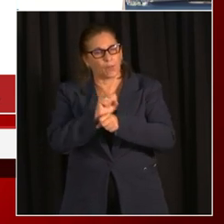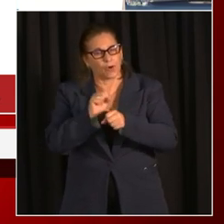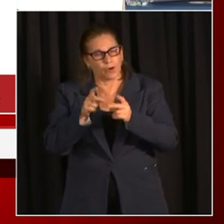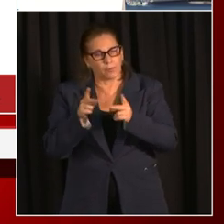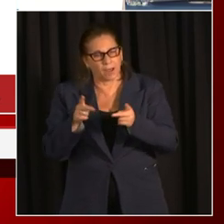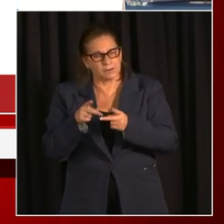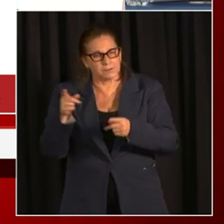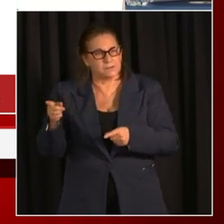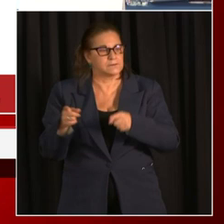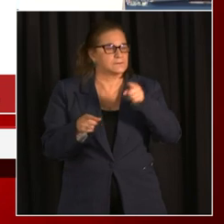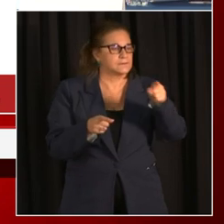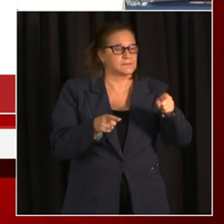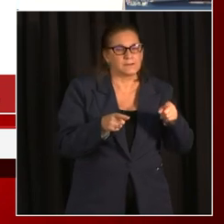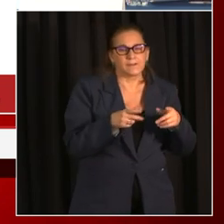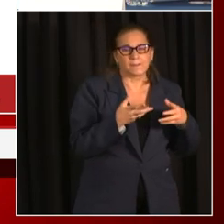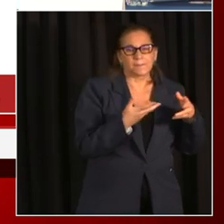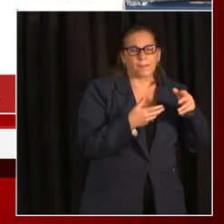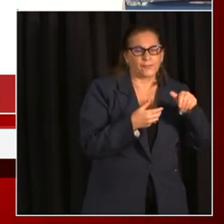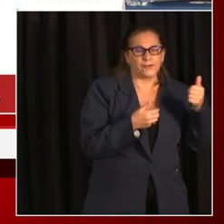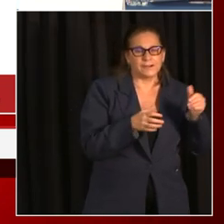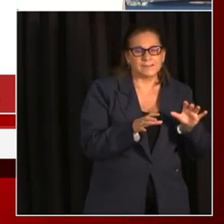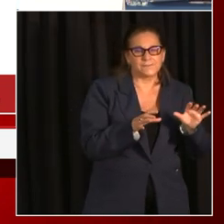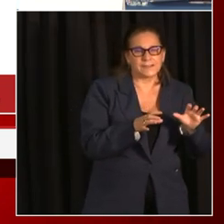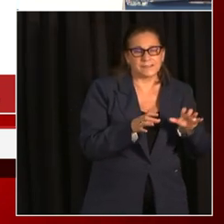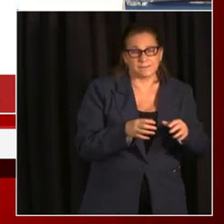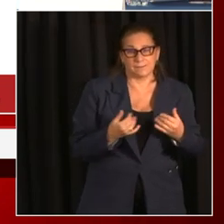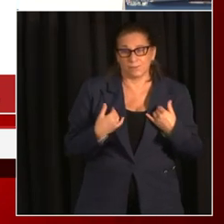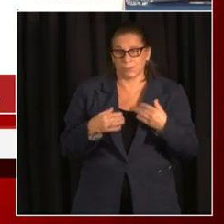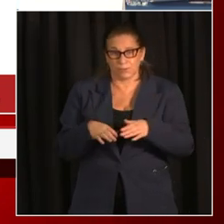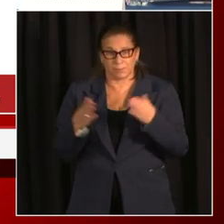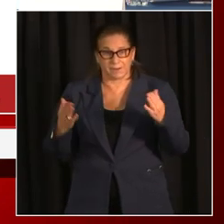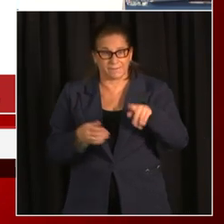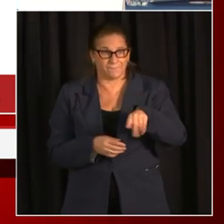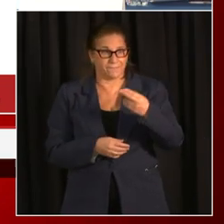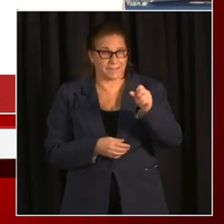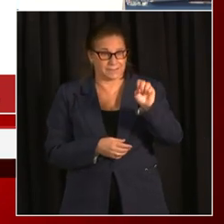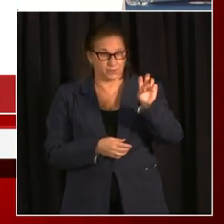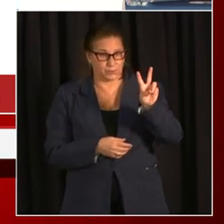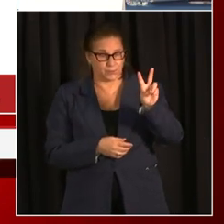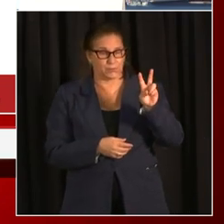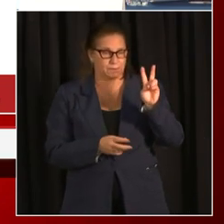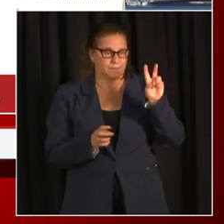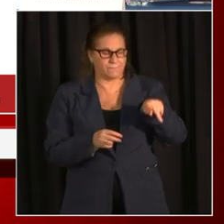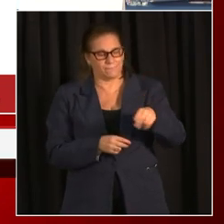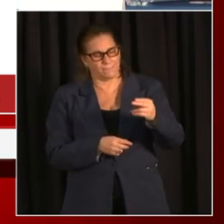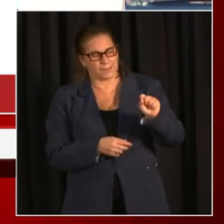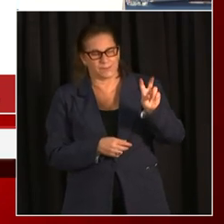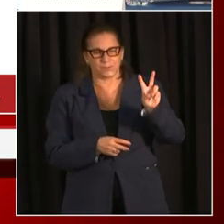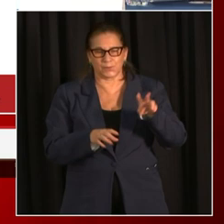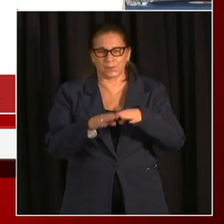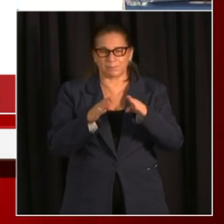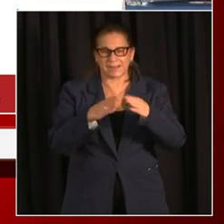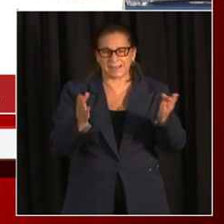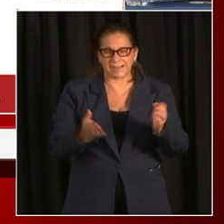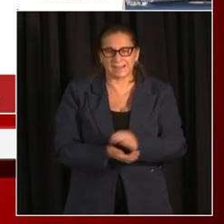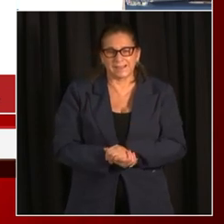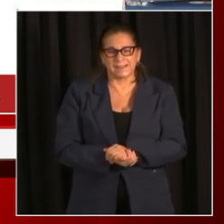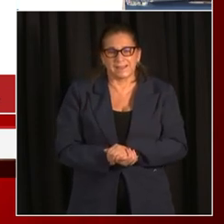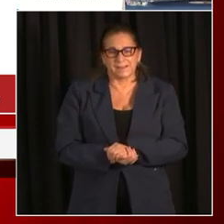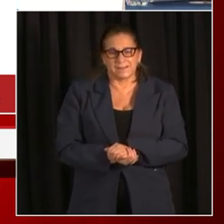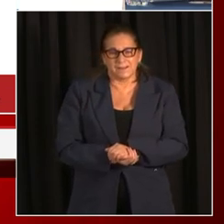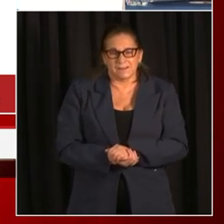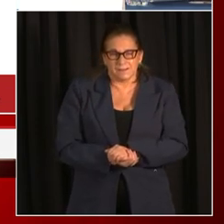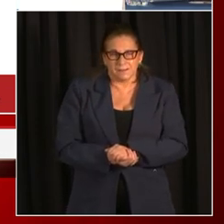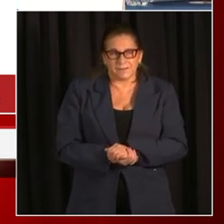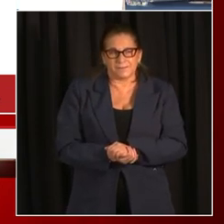are permitted in phase 1 and phase 2, and looking at how we, again, pair this with enforcement to be able to